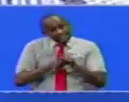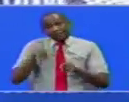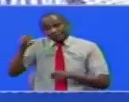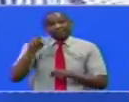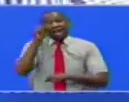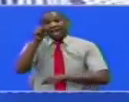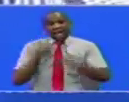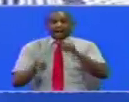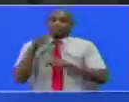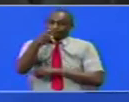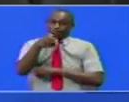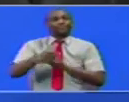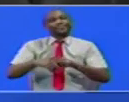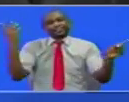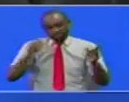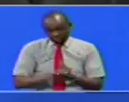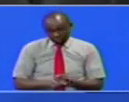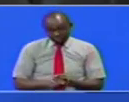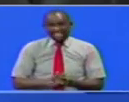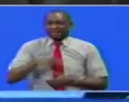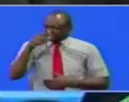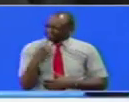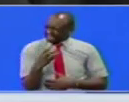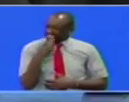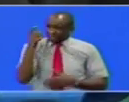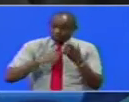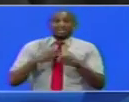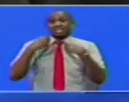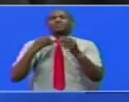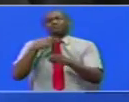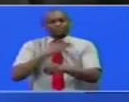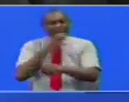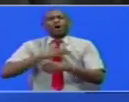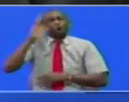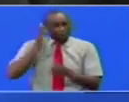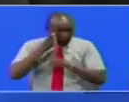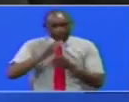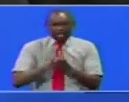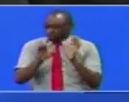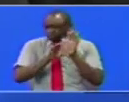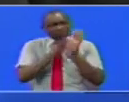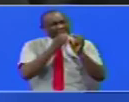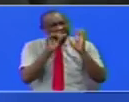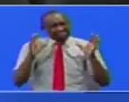yeye asibakishwe. He has arrogated himself powers that he does not have in the